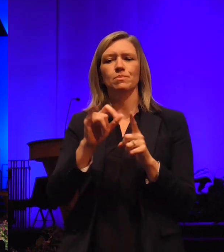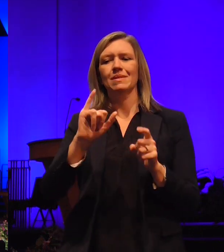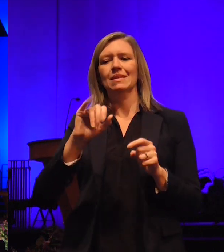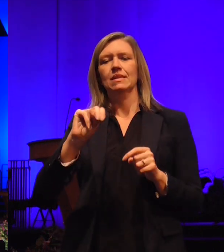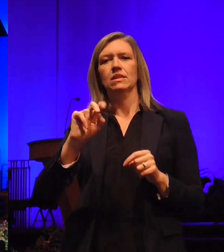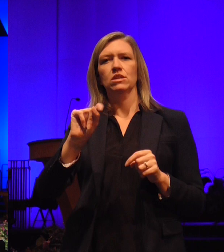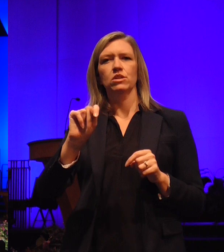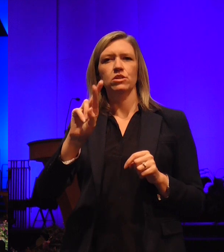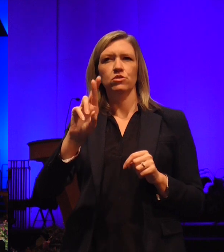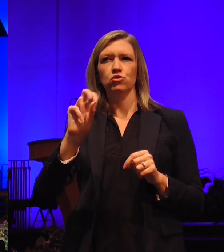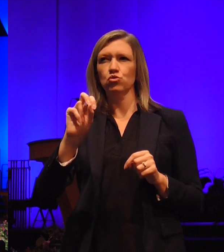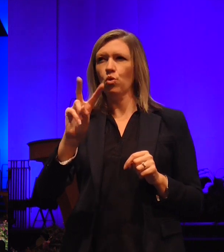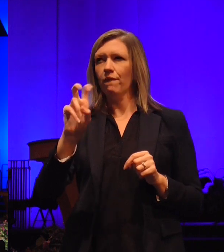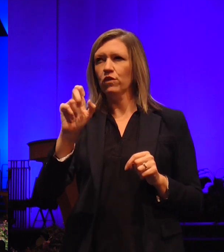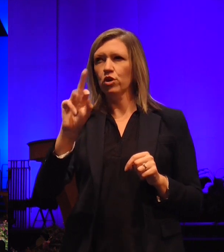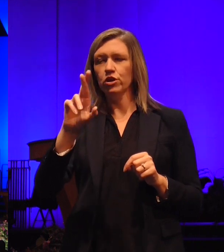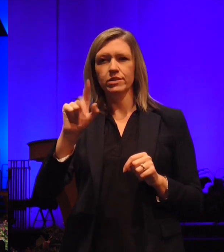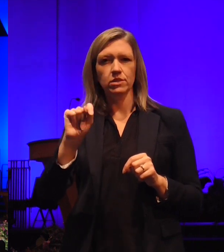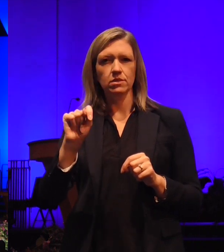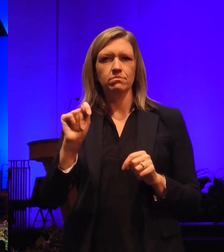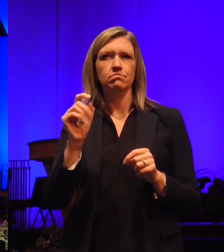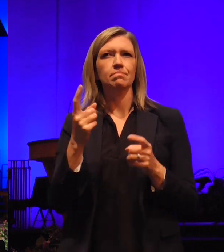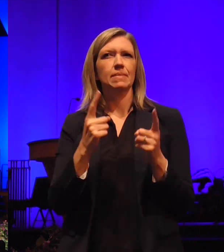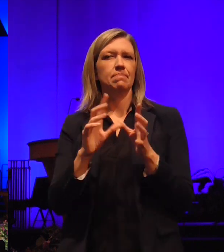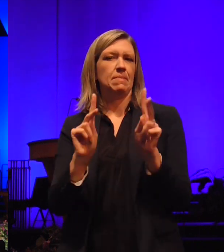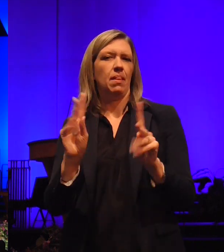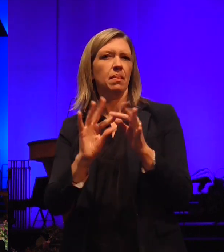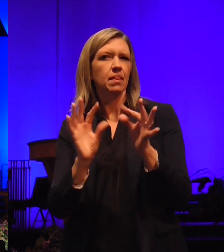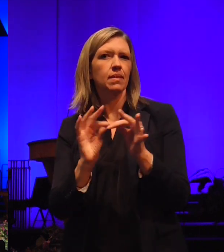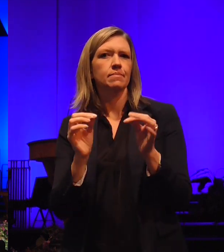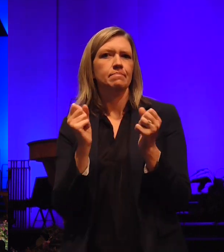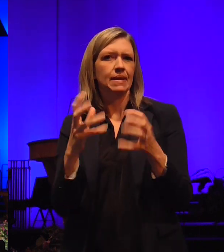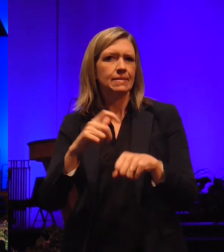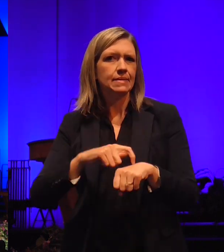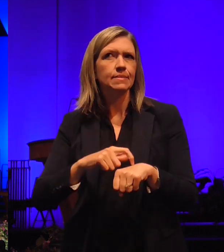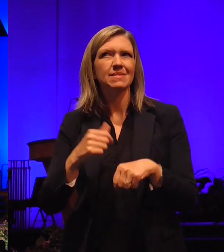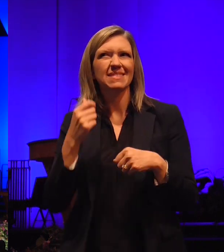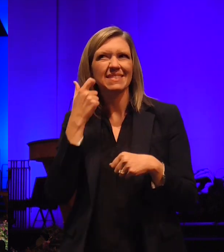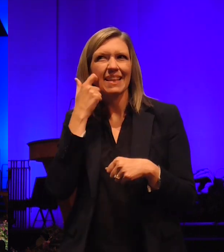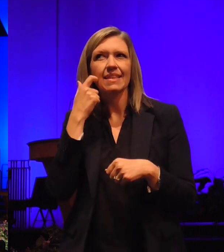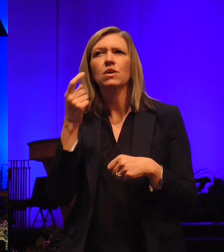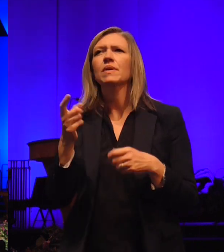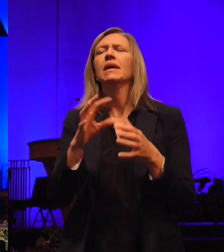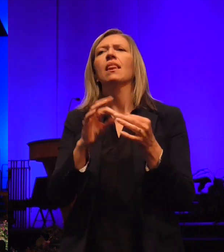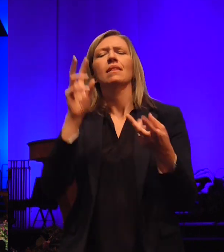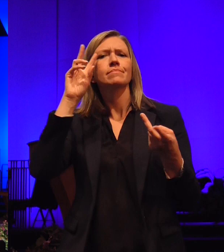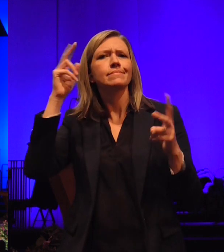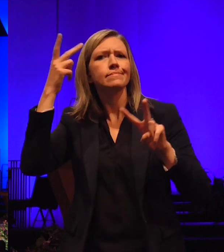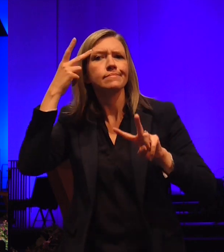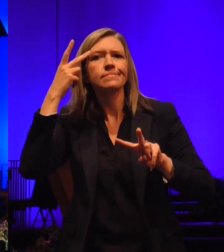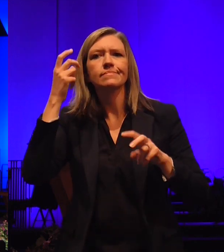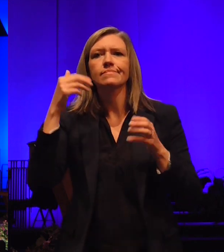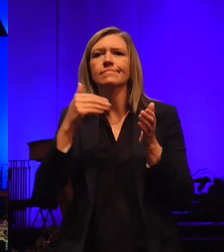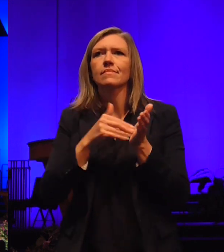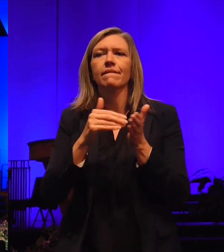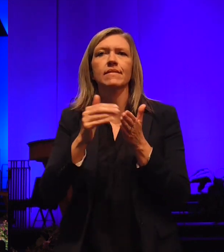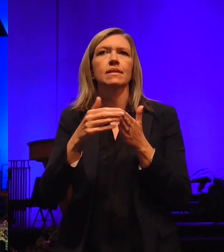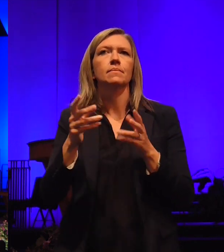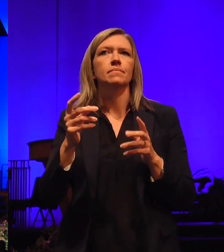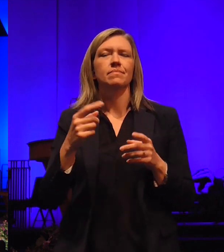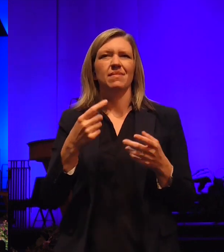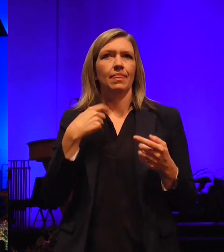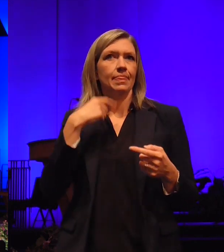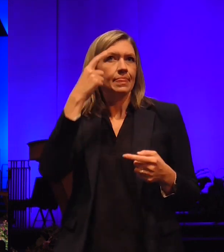a lot these days, and I think we misunderstand it when we think an introvert is someone who doesn't like social settings or interacting with other